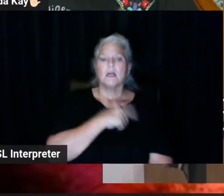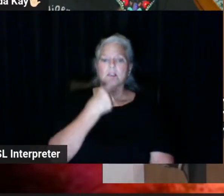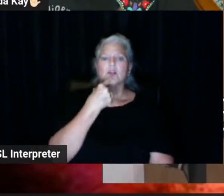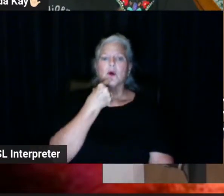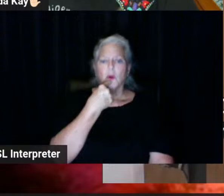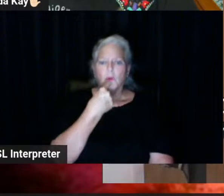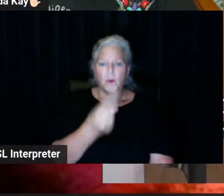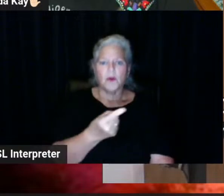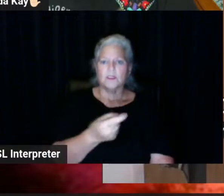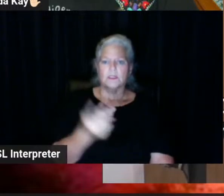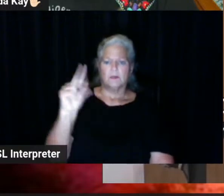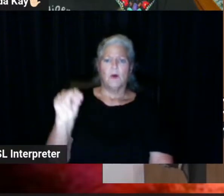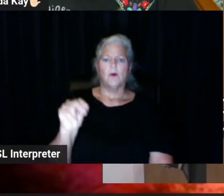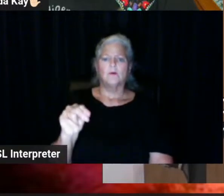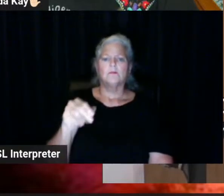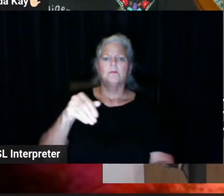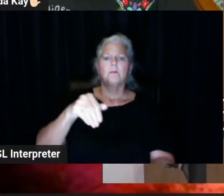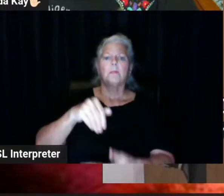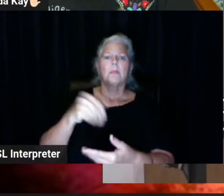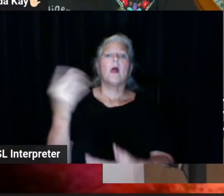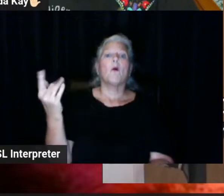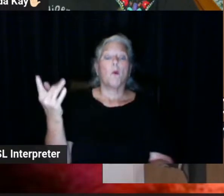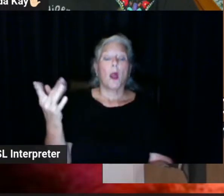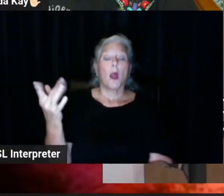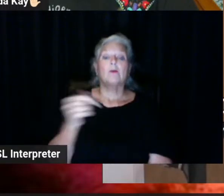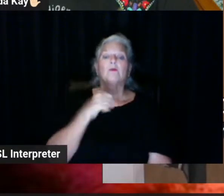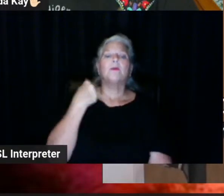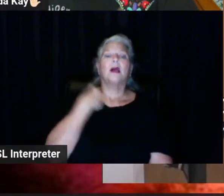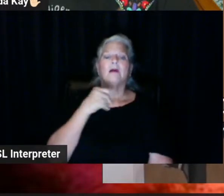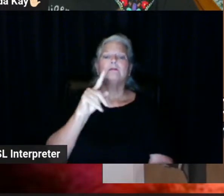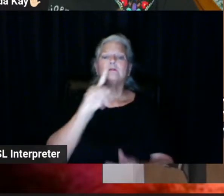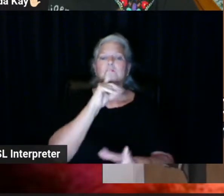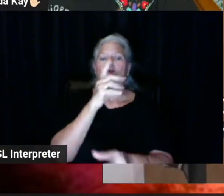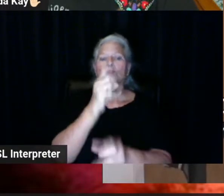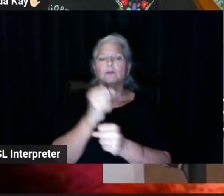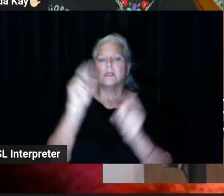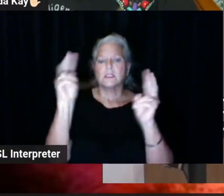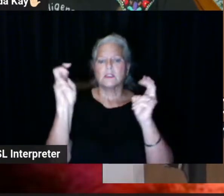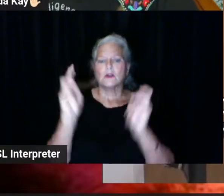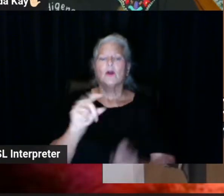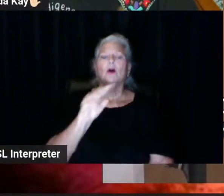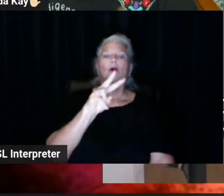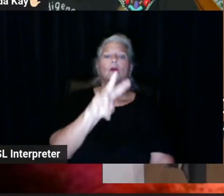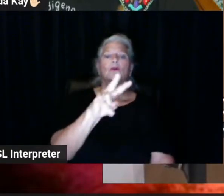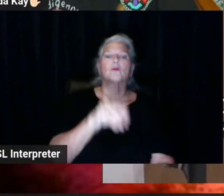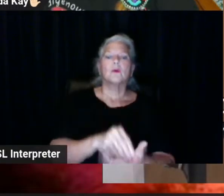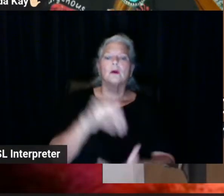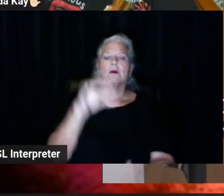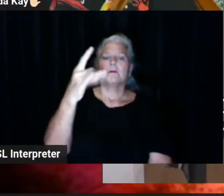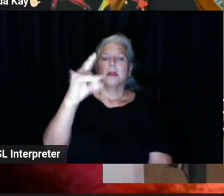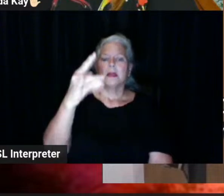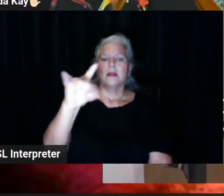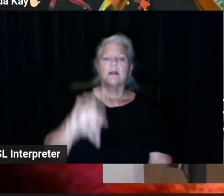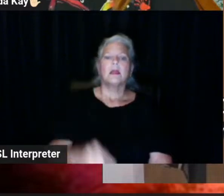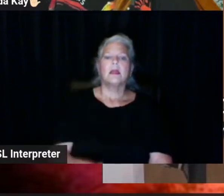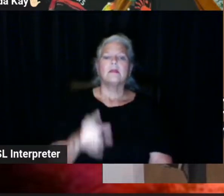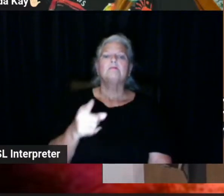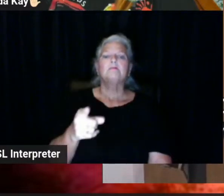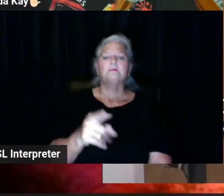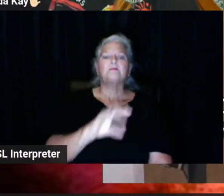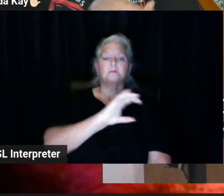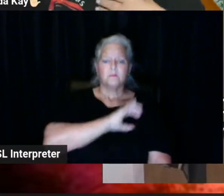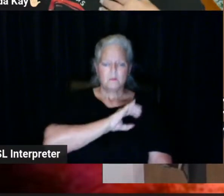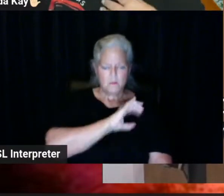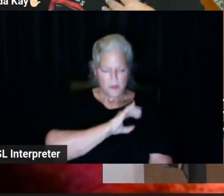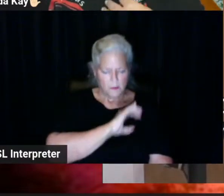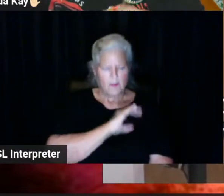issues here. In 2018, the Canton Police Department responded to a car accident on Pleasant Street near Meadows, but did not locate the